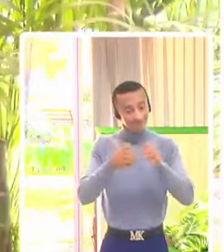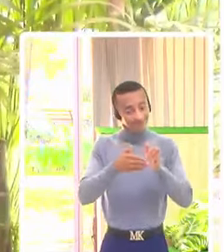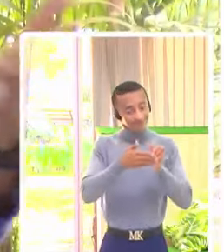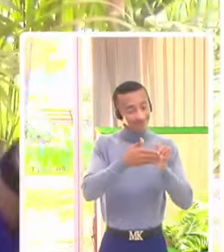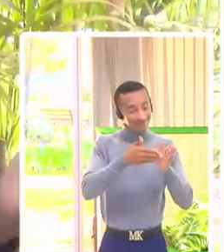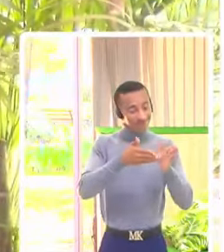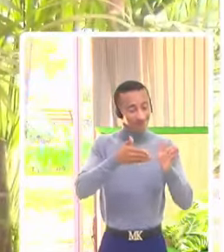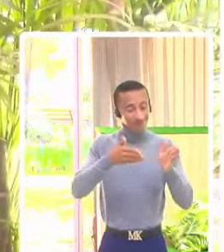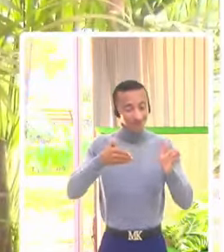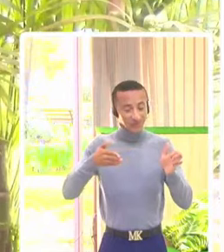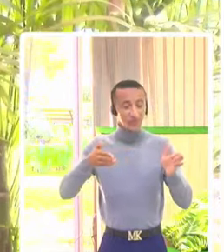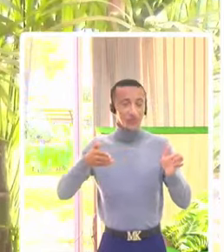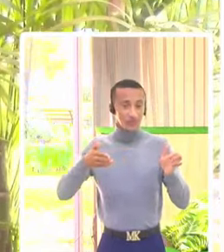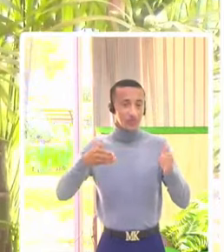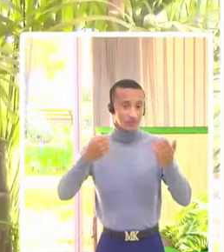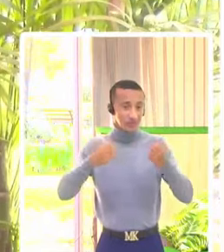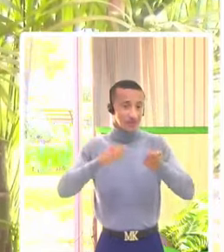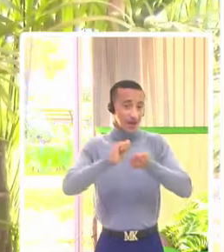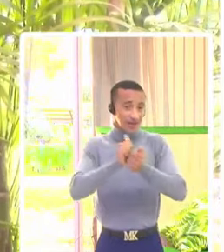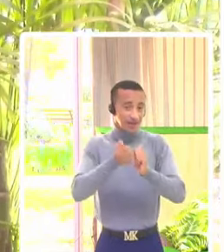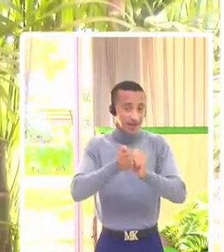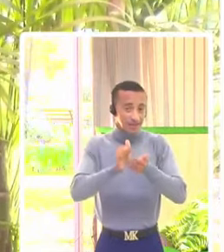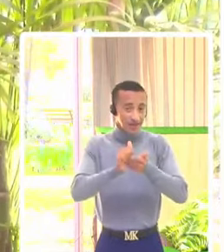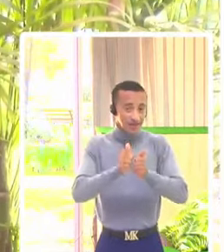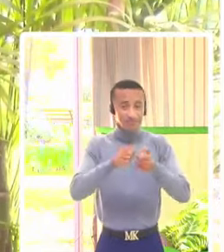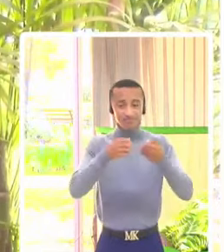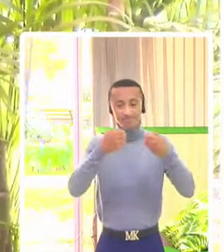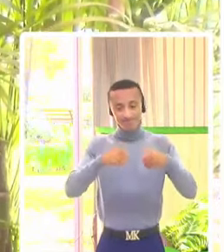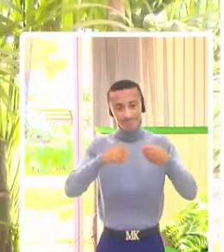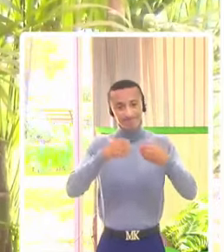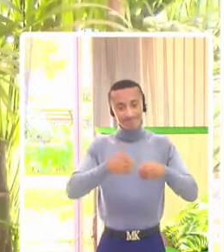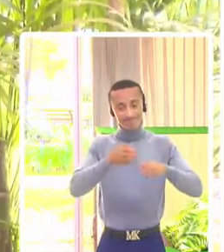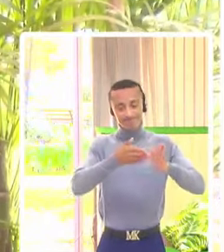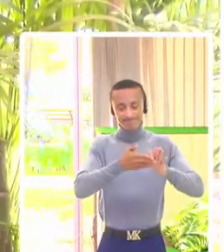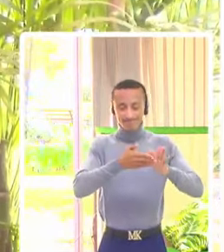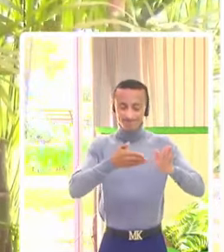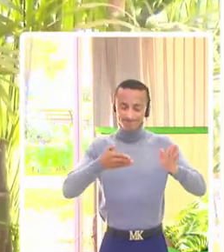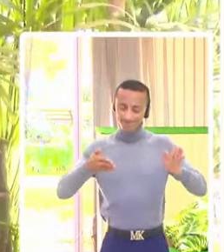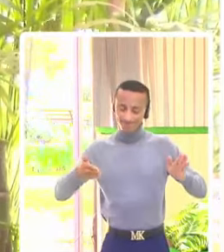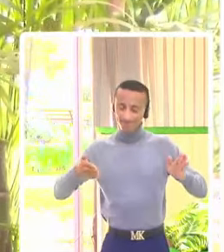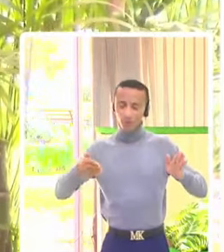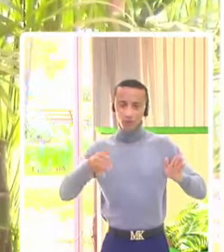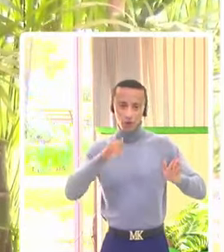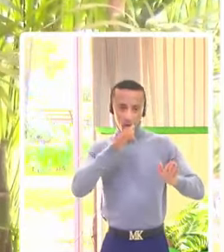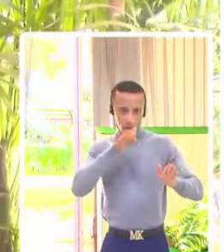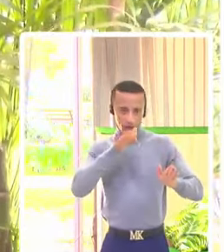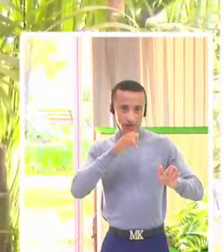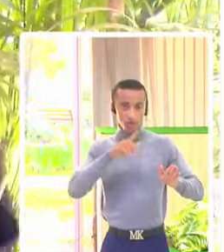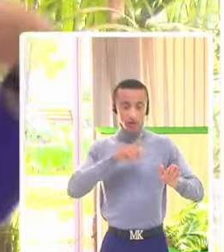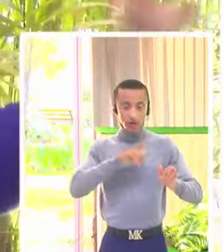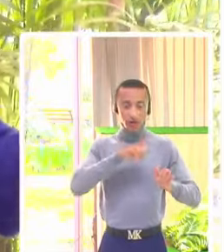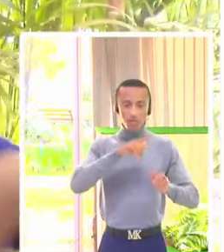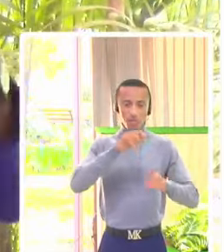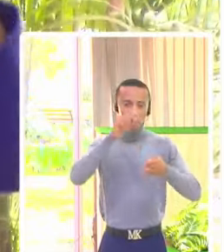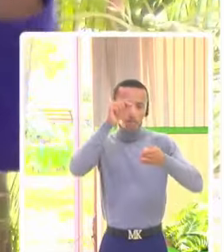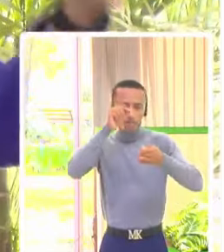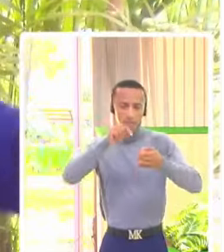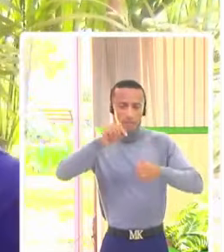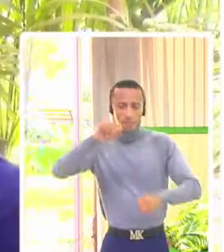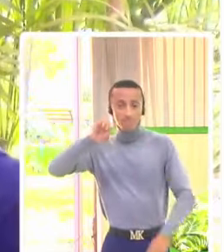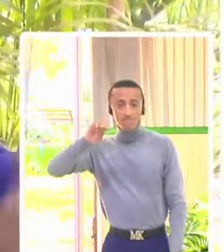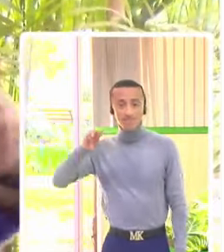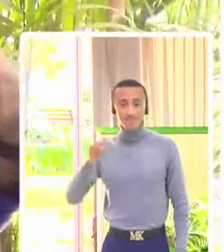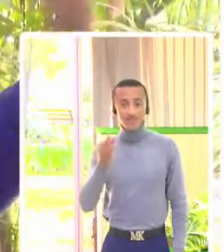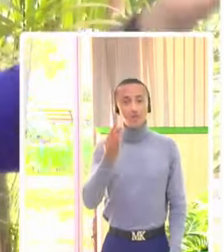Considering that we have millions of public servants, and they are struggling and they are